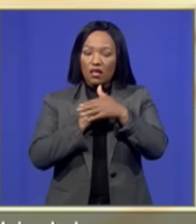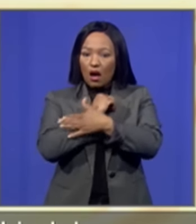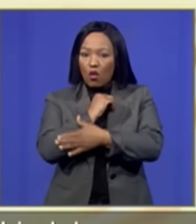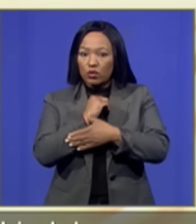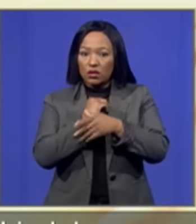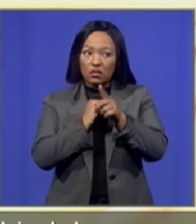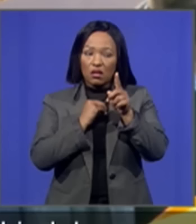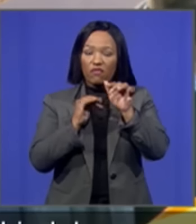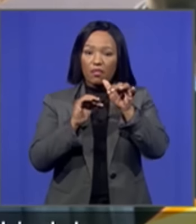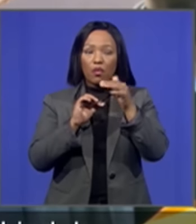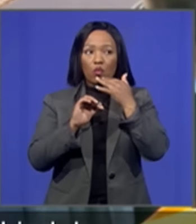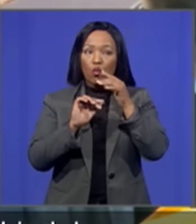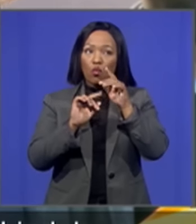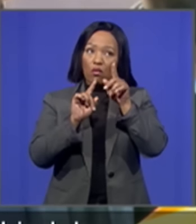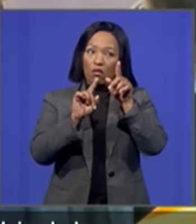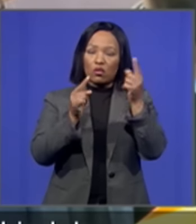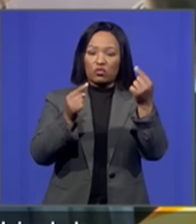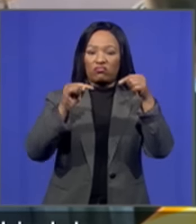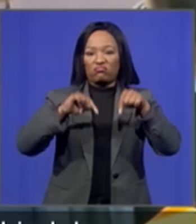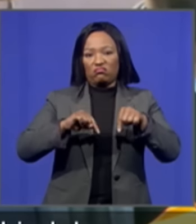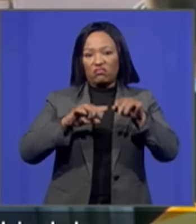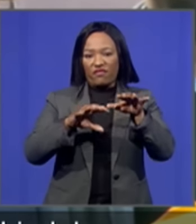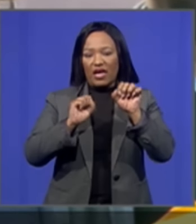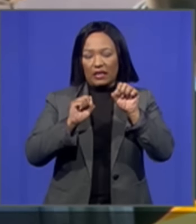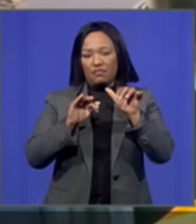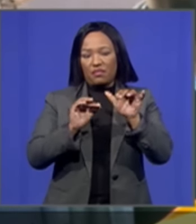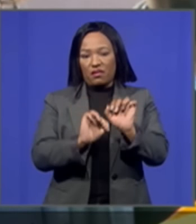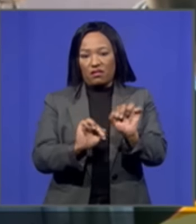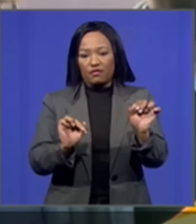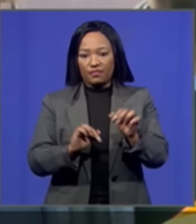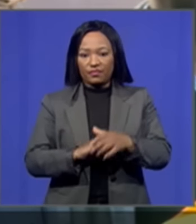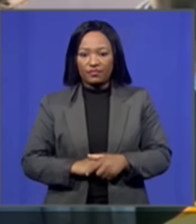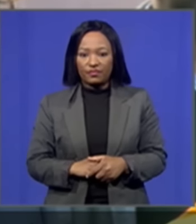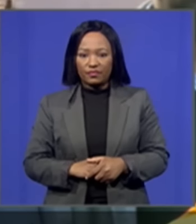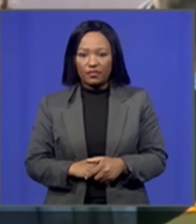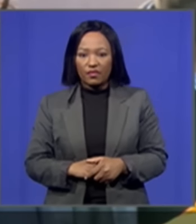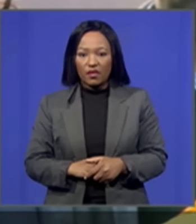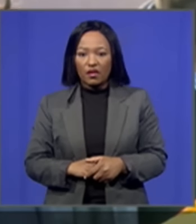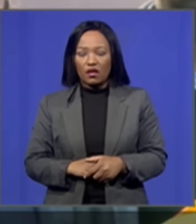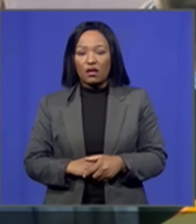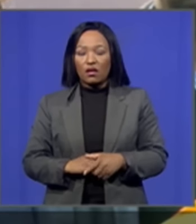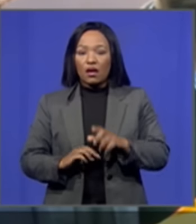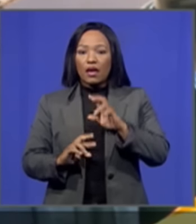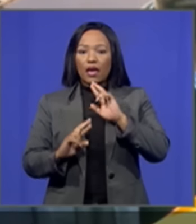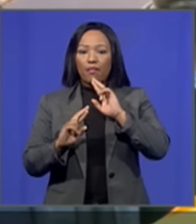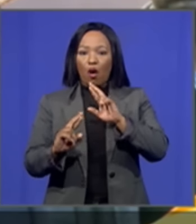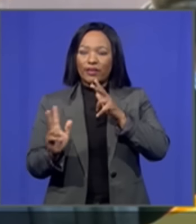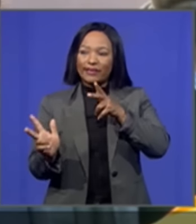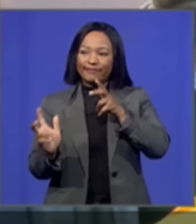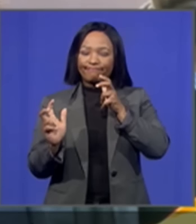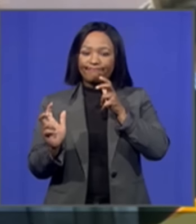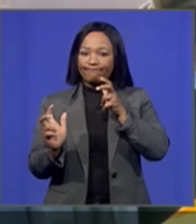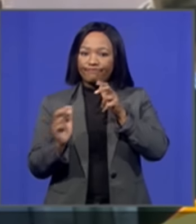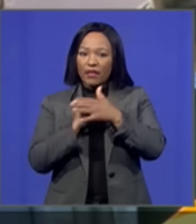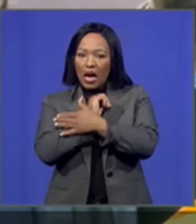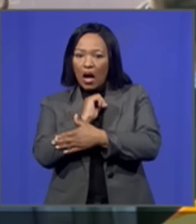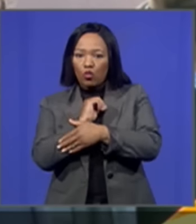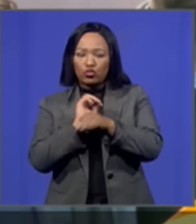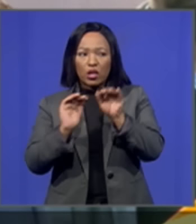tsa bafudugedi. We getting the report that we've not received favorable response, and we have